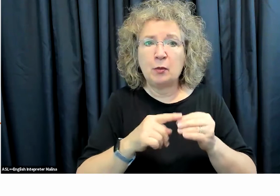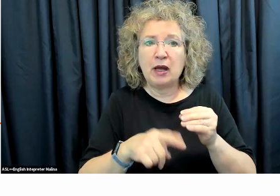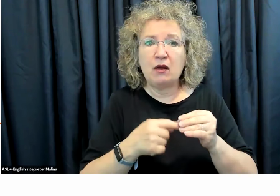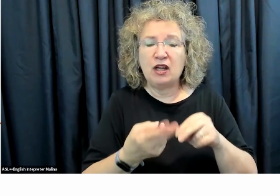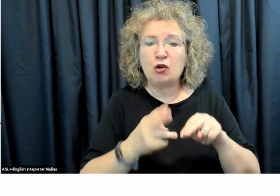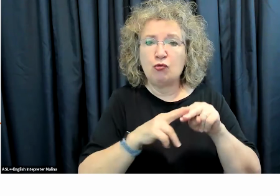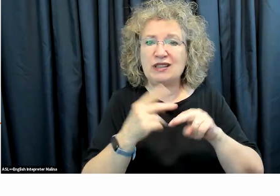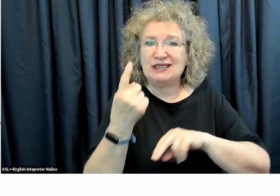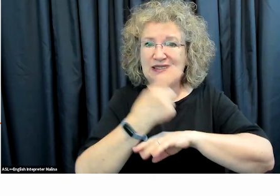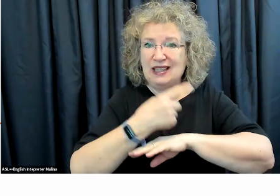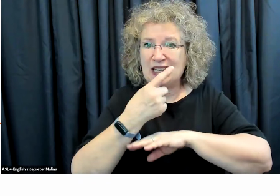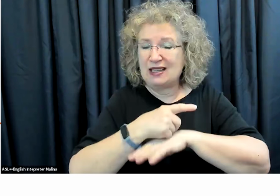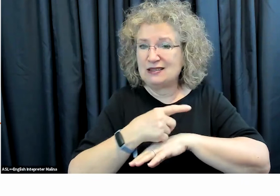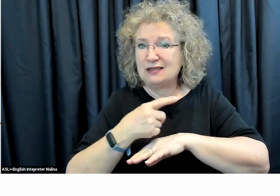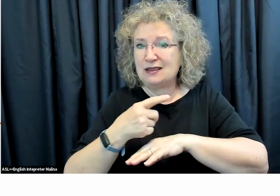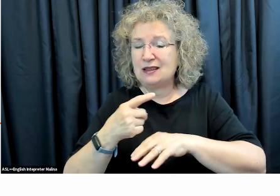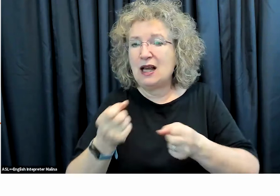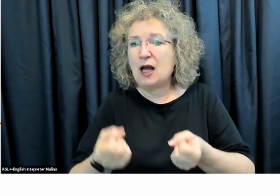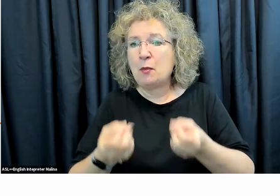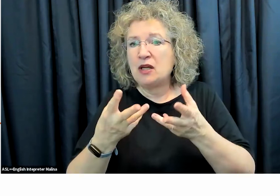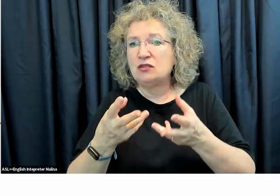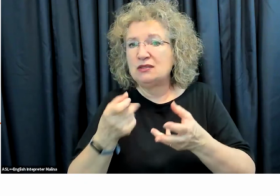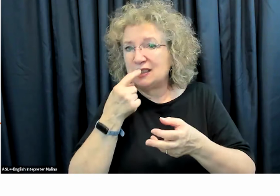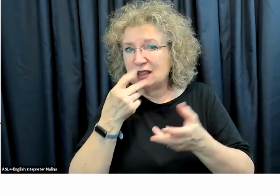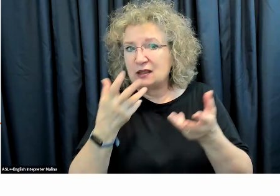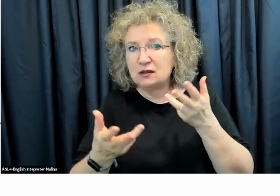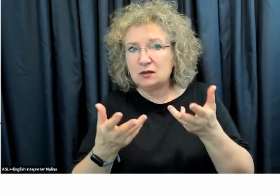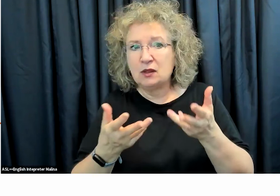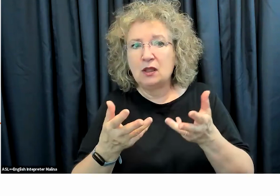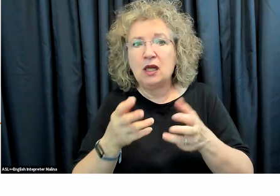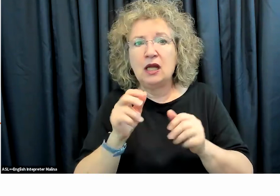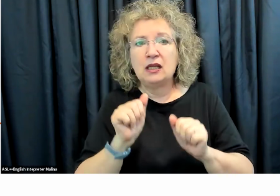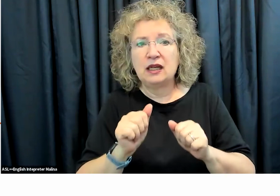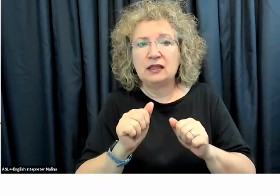save you money on your prescriptions. Next slide.